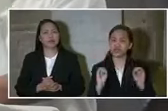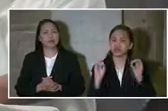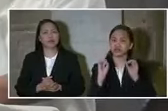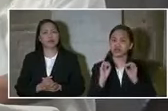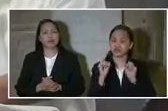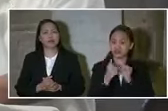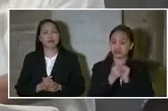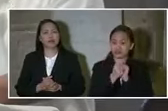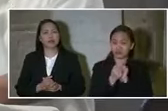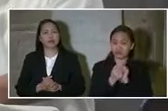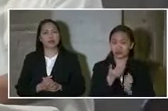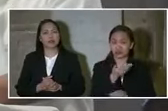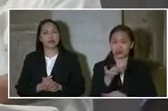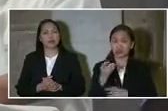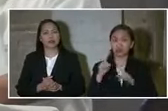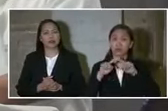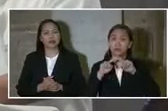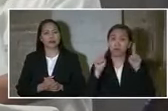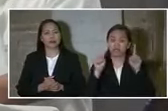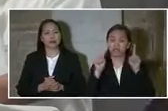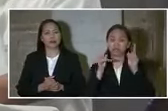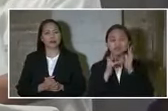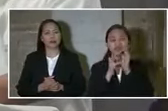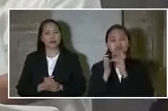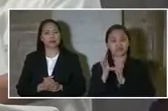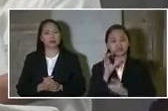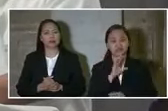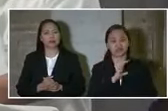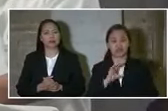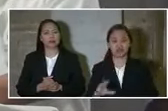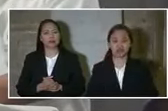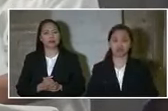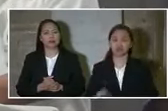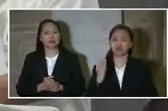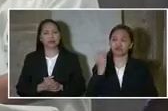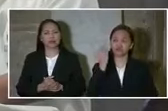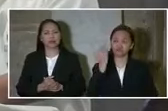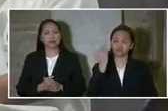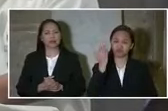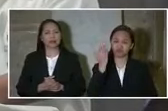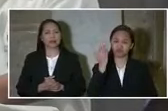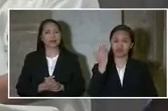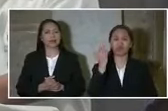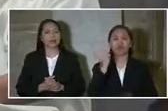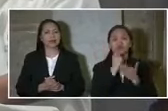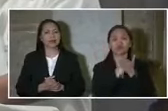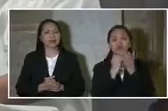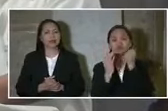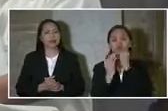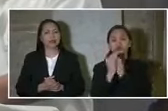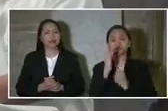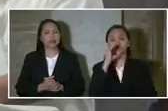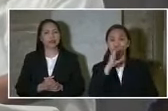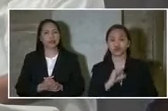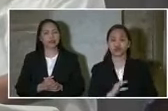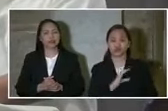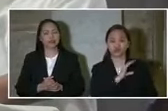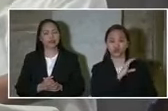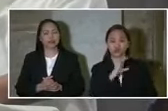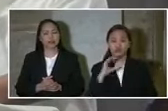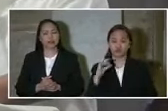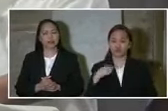you, except Jesus Christ and Him crucified.